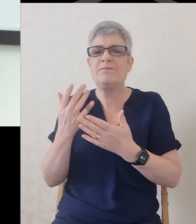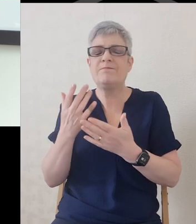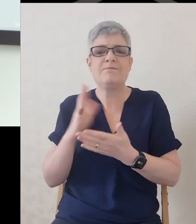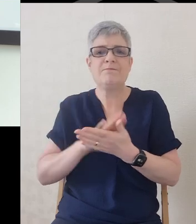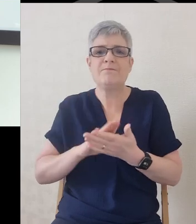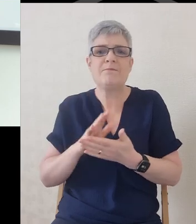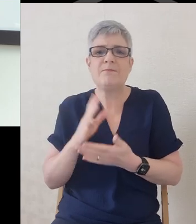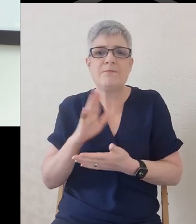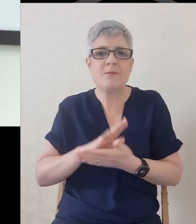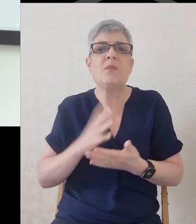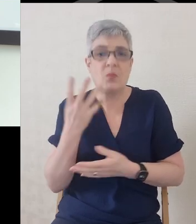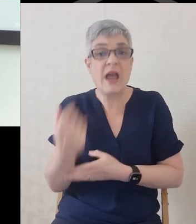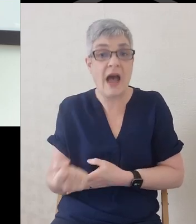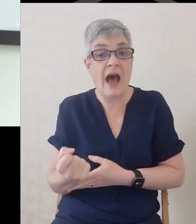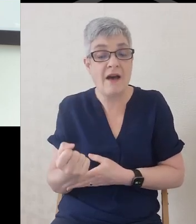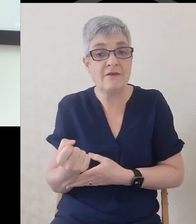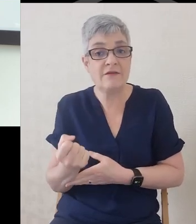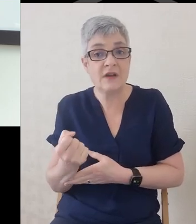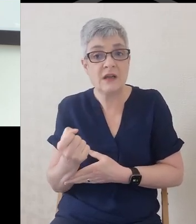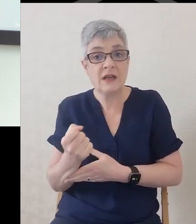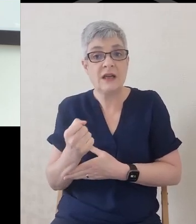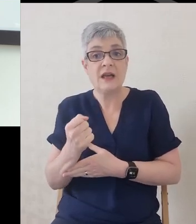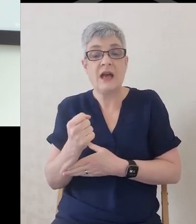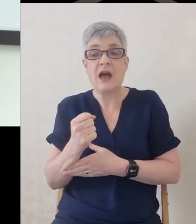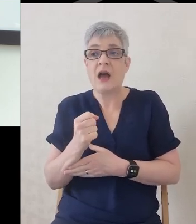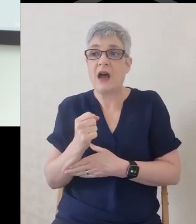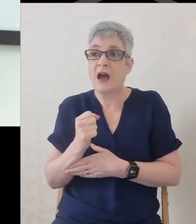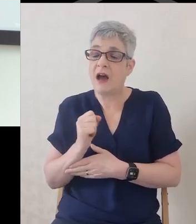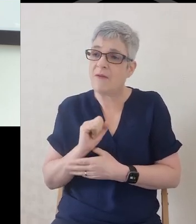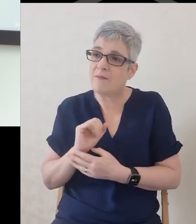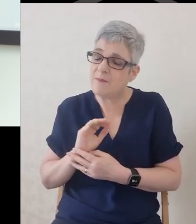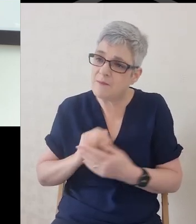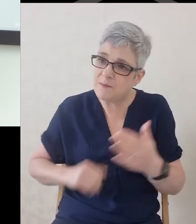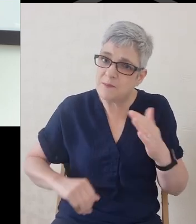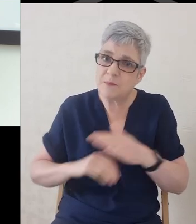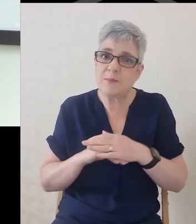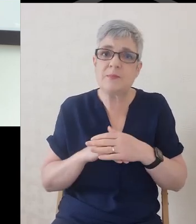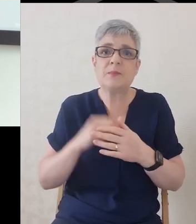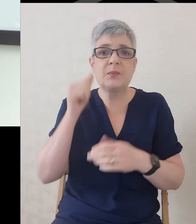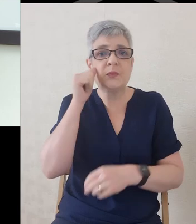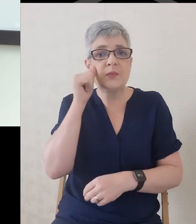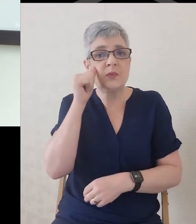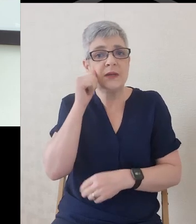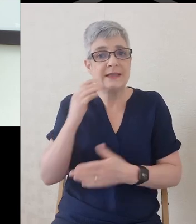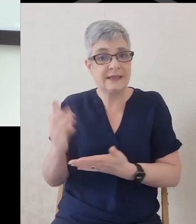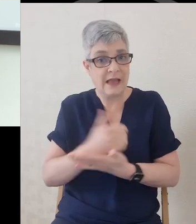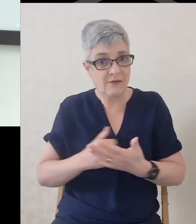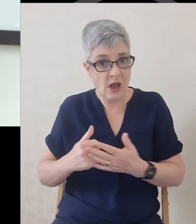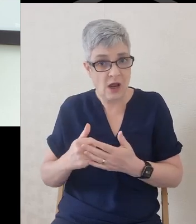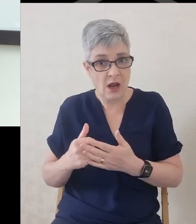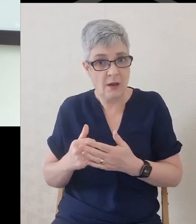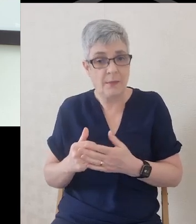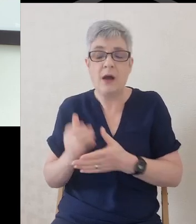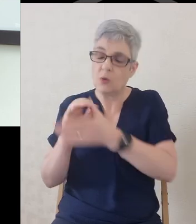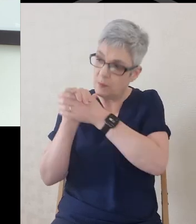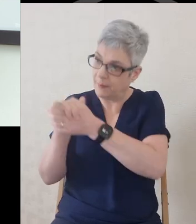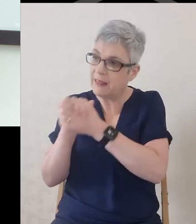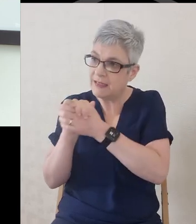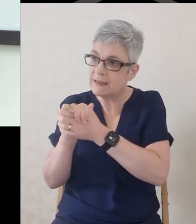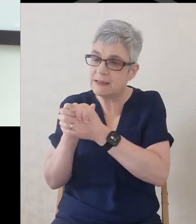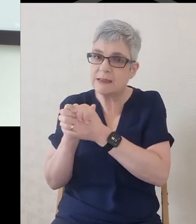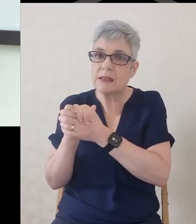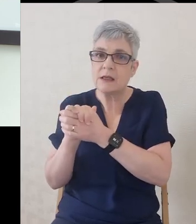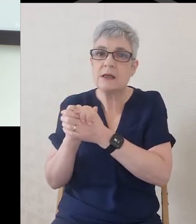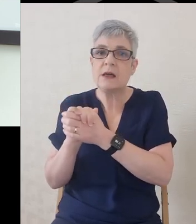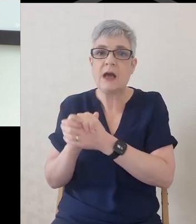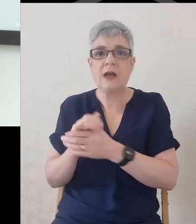Saviour, but also an advocate who pleads our cause and pleads also his